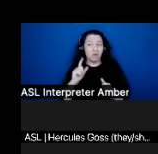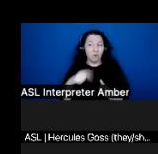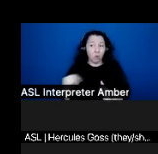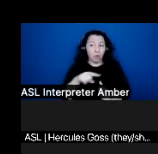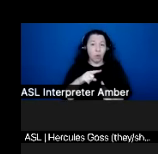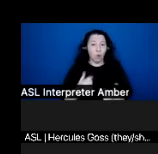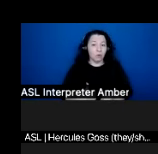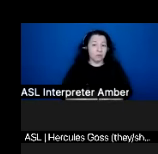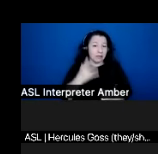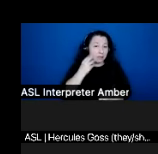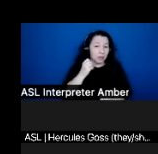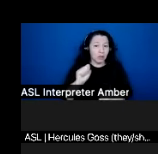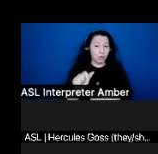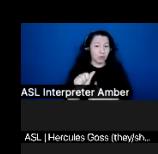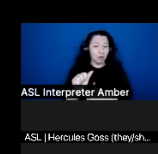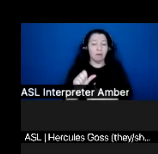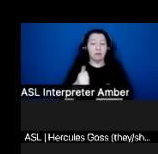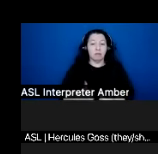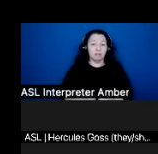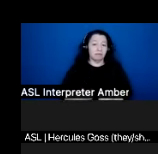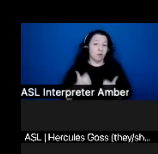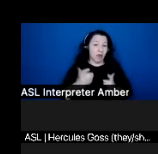the confidentiality.